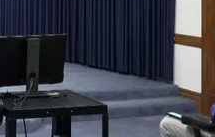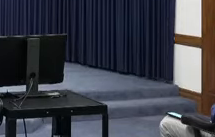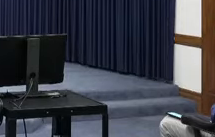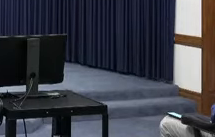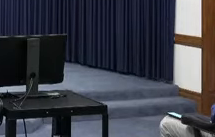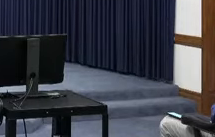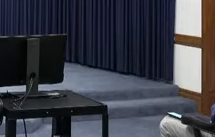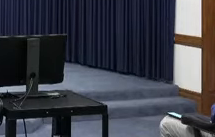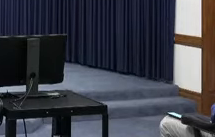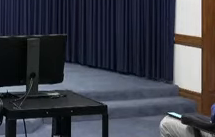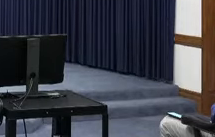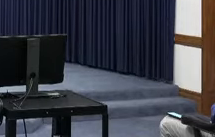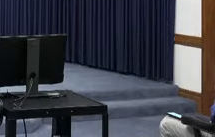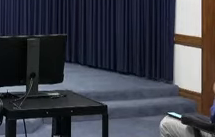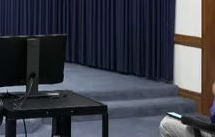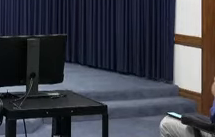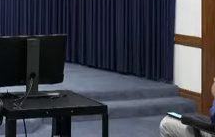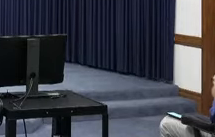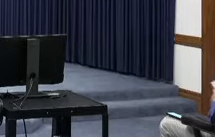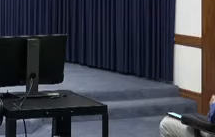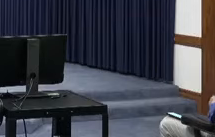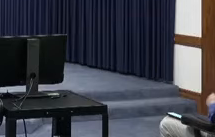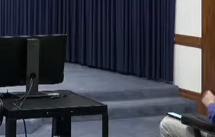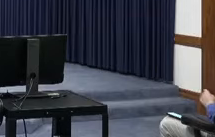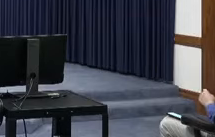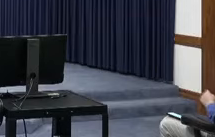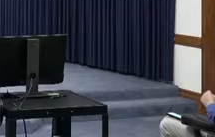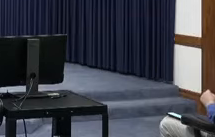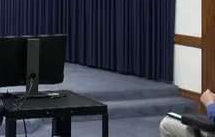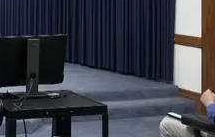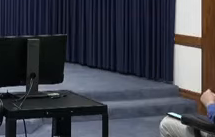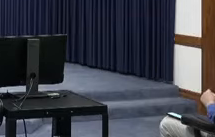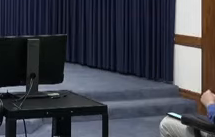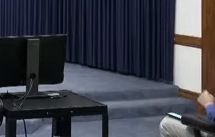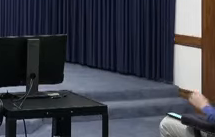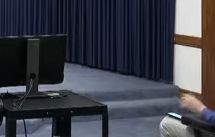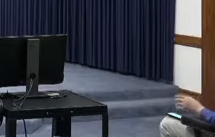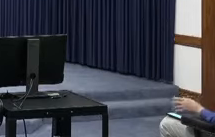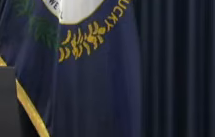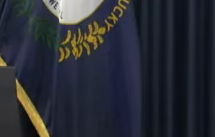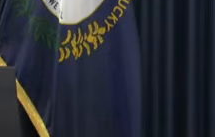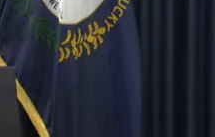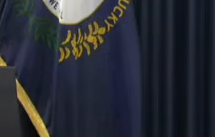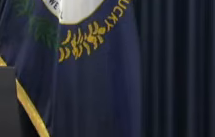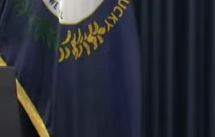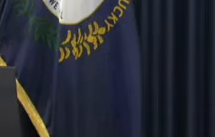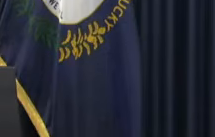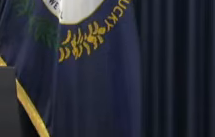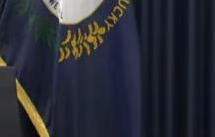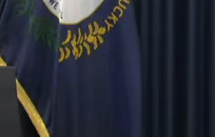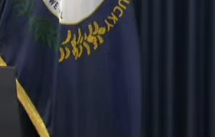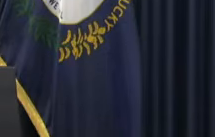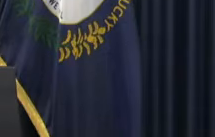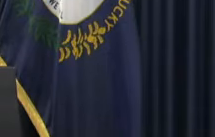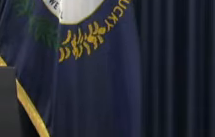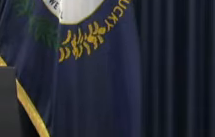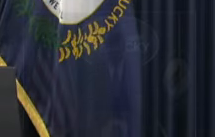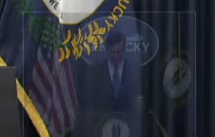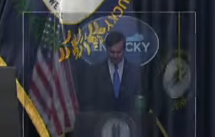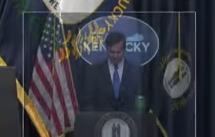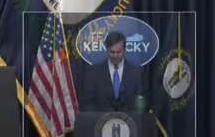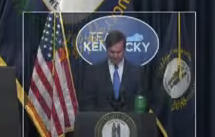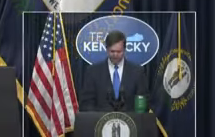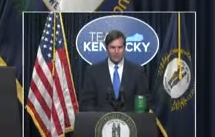his family by phone a few days ago and this morning, met them in person at the beginning of his